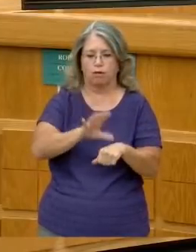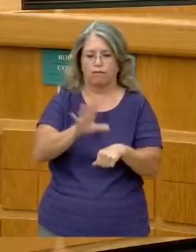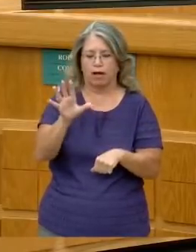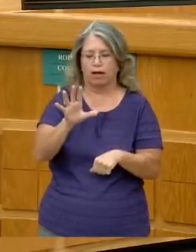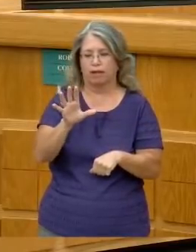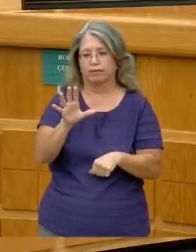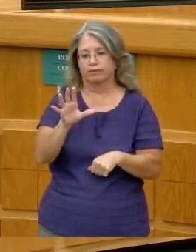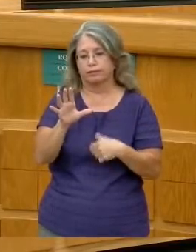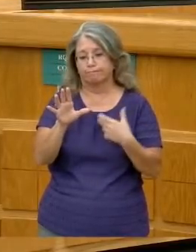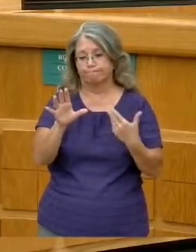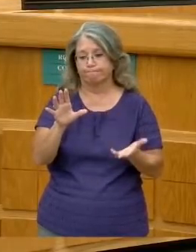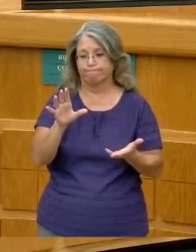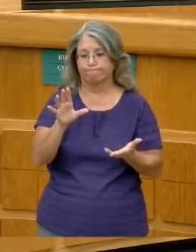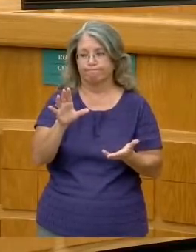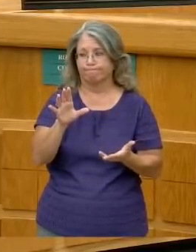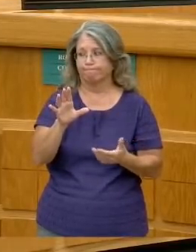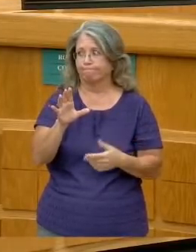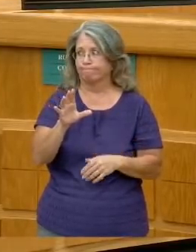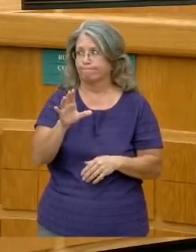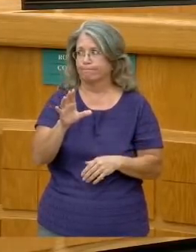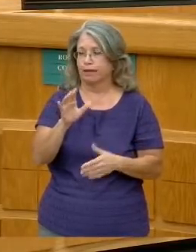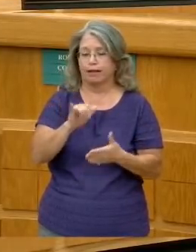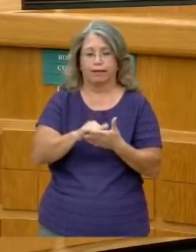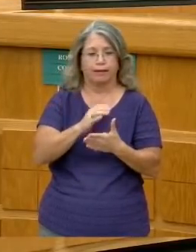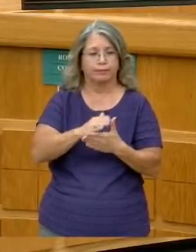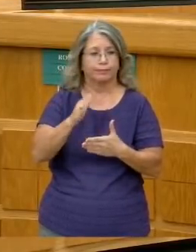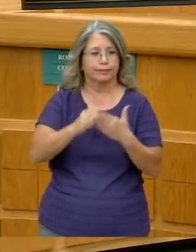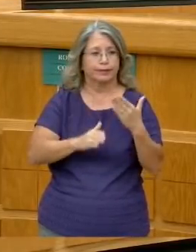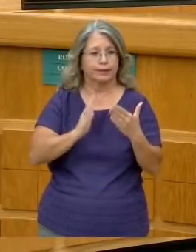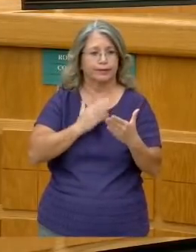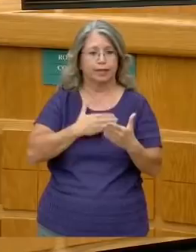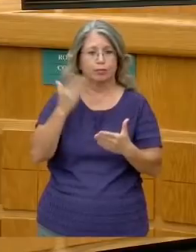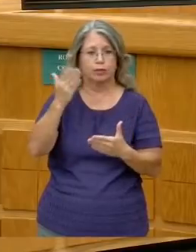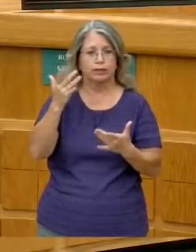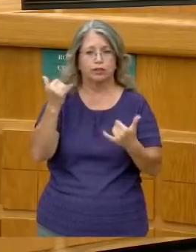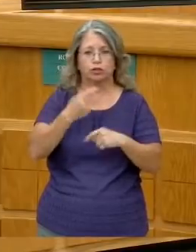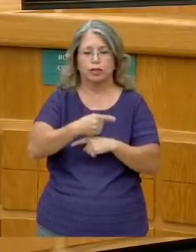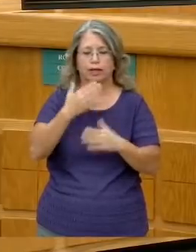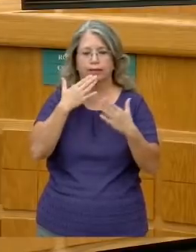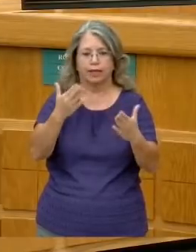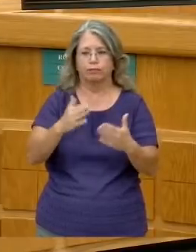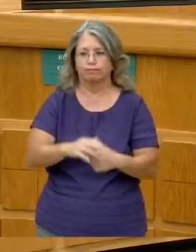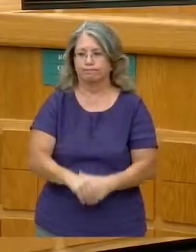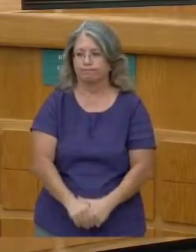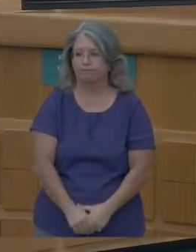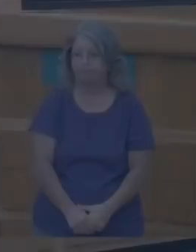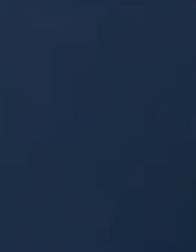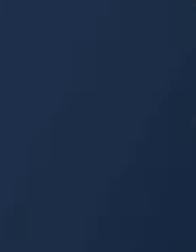And that concludes our presentation for today. Thank you.